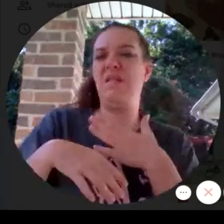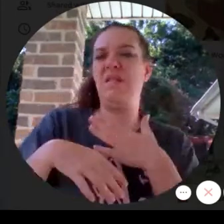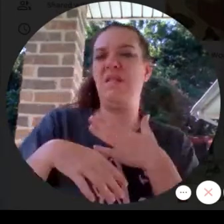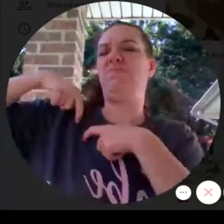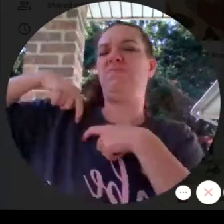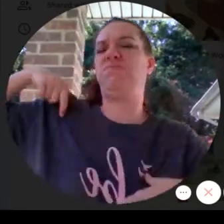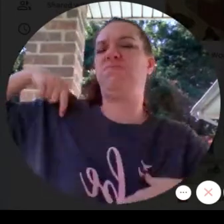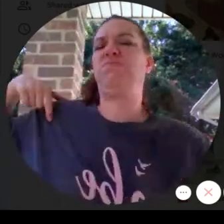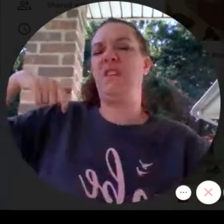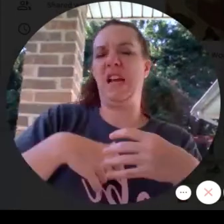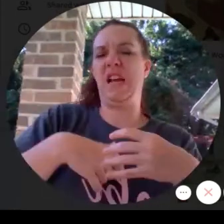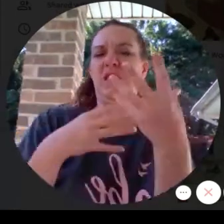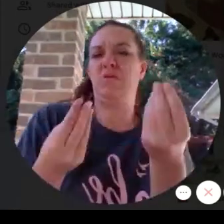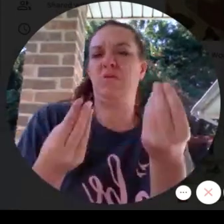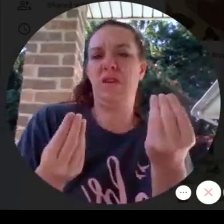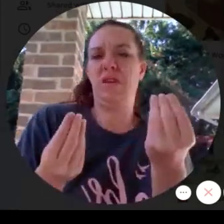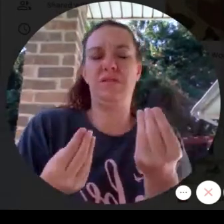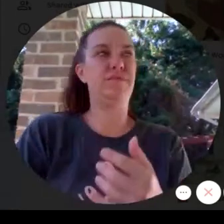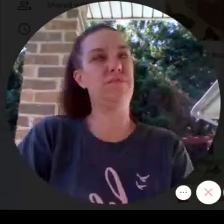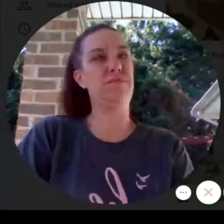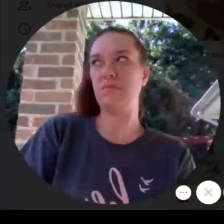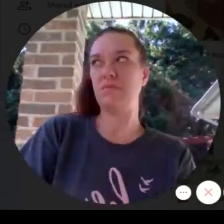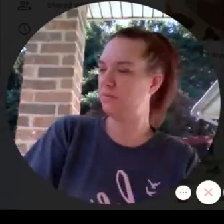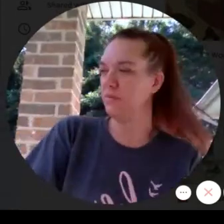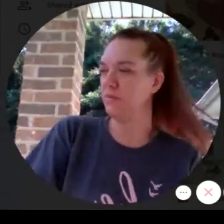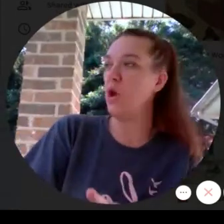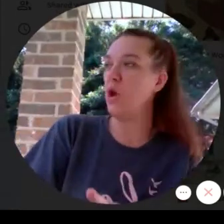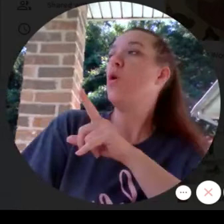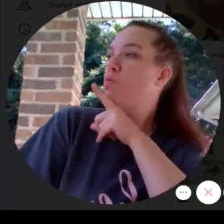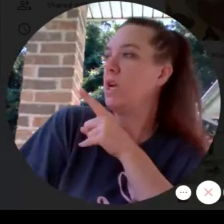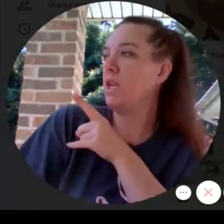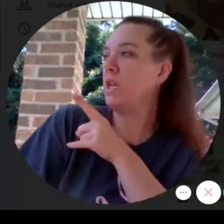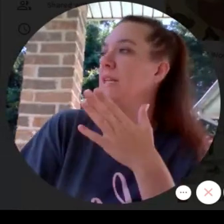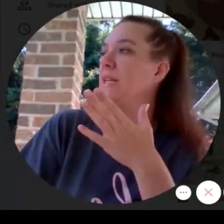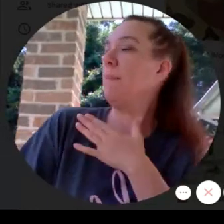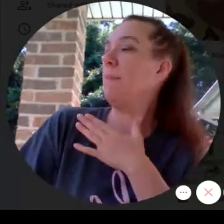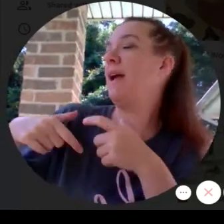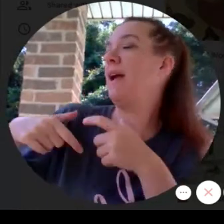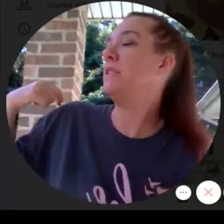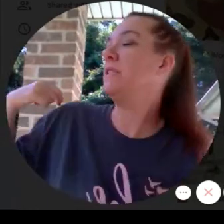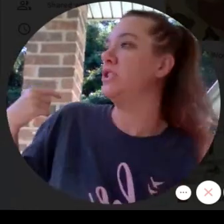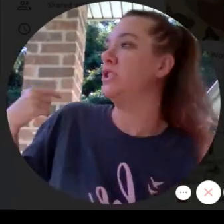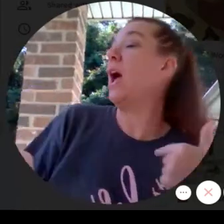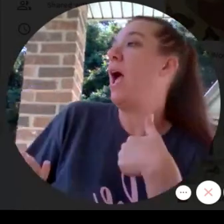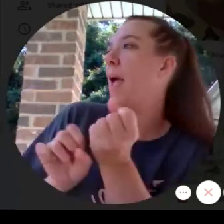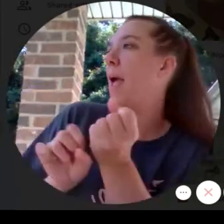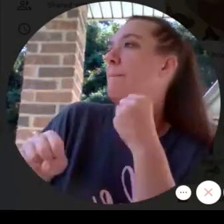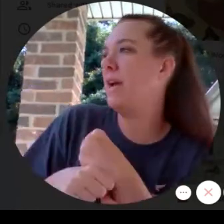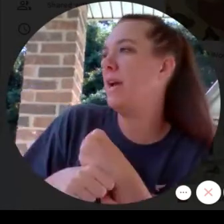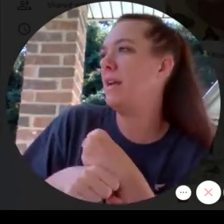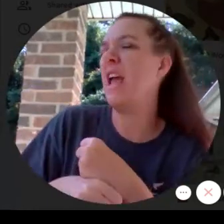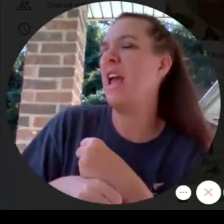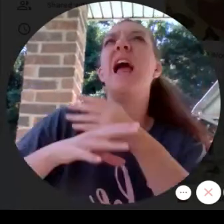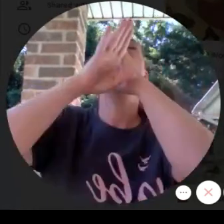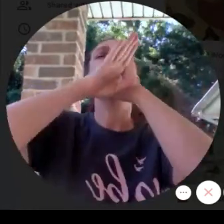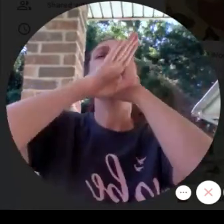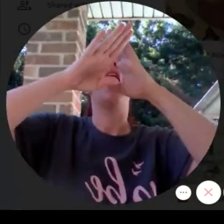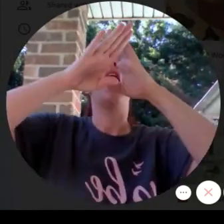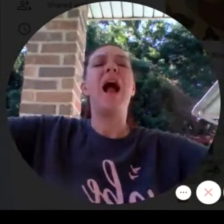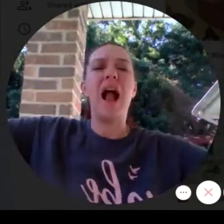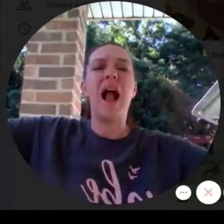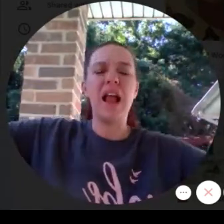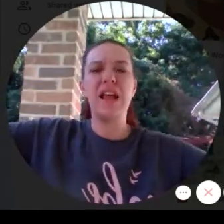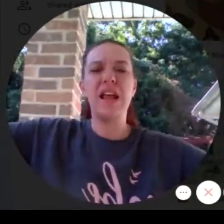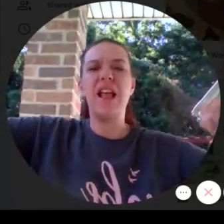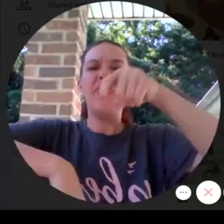"Well, really it's my sash," said Niles. "I made it and..." "Quiet! This